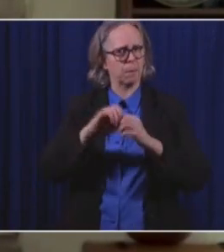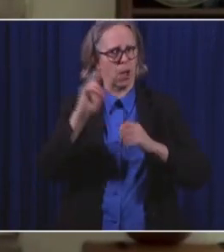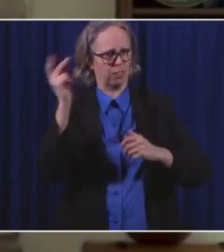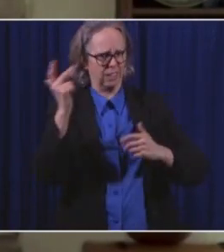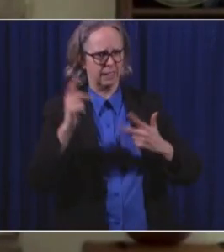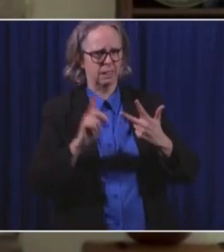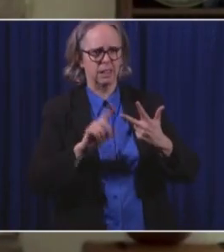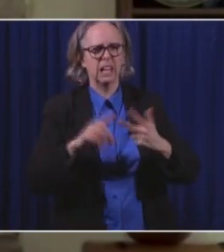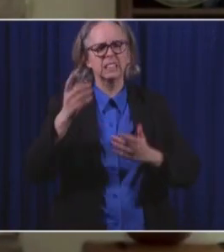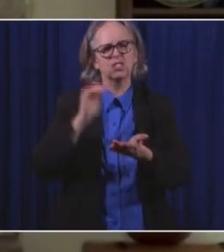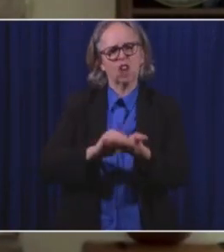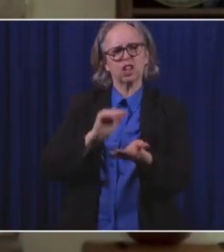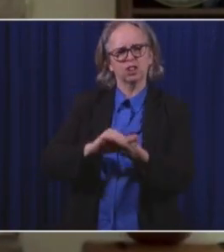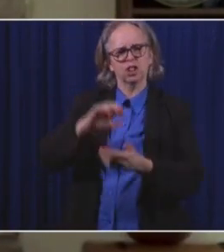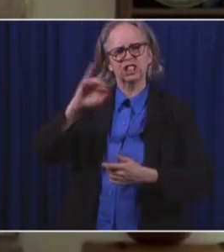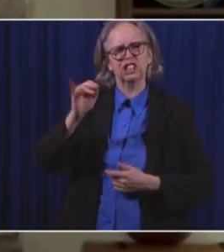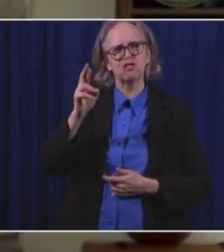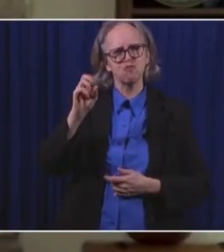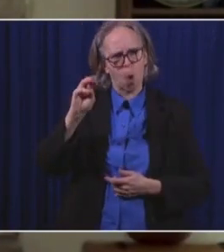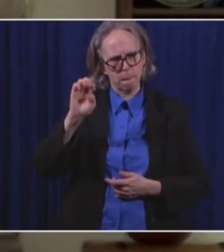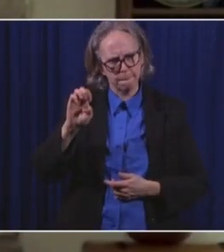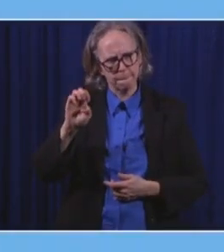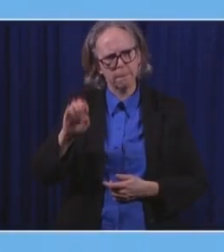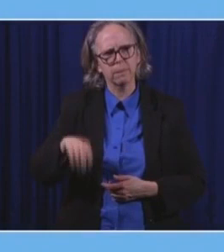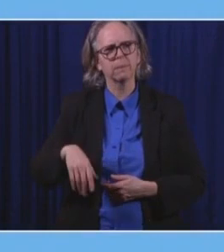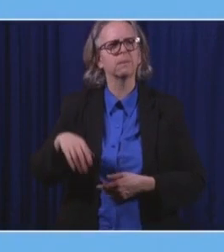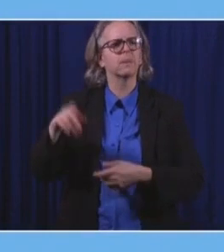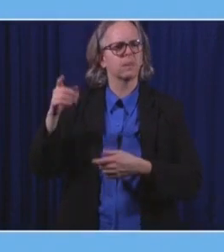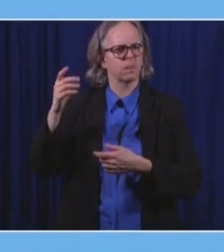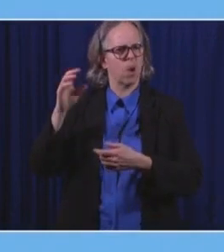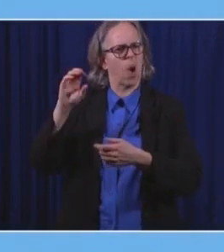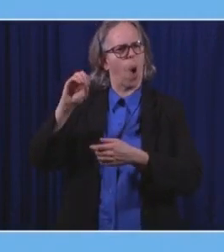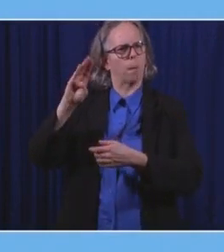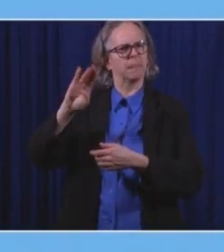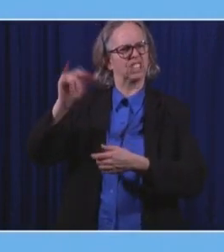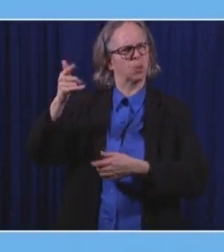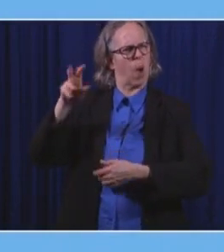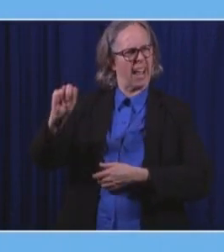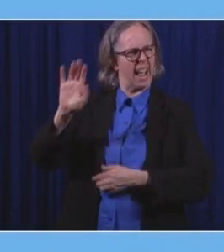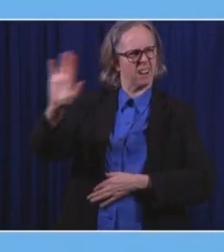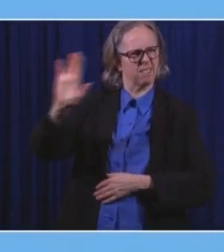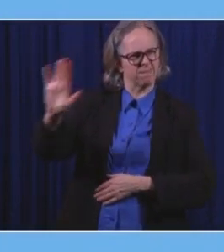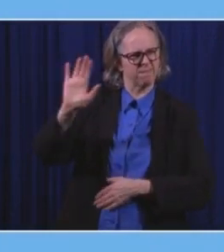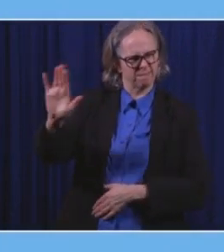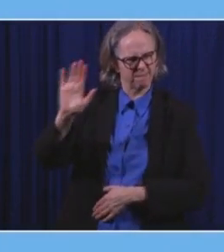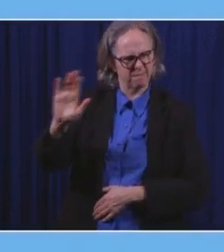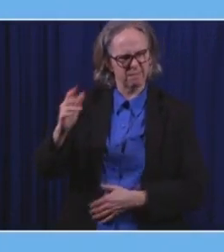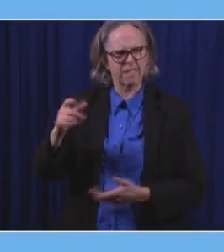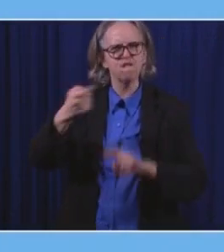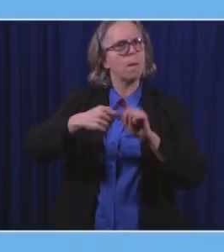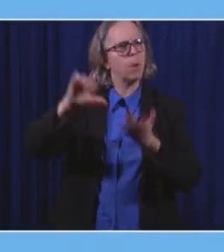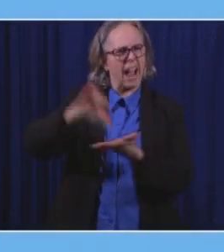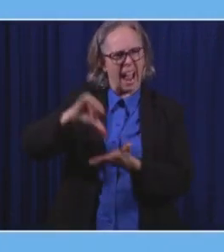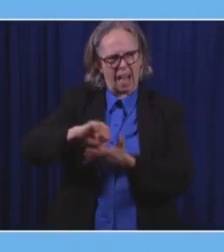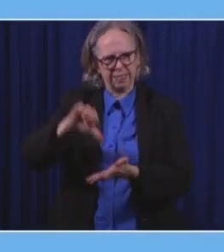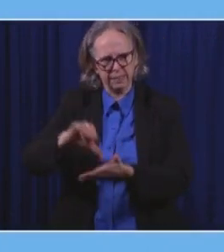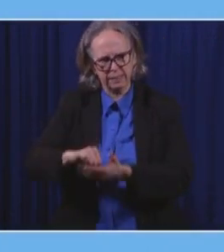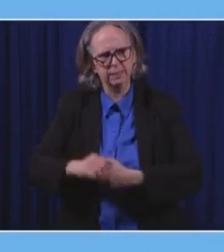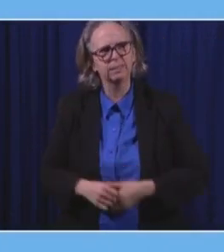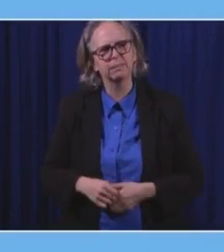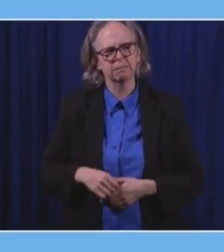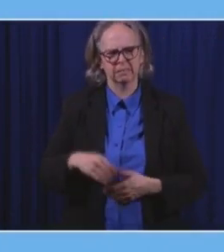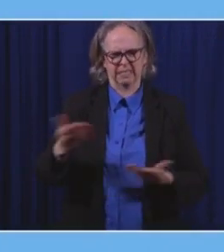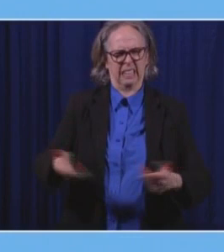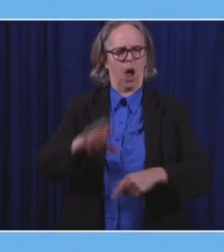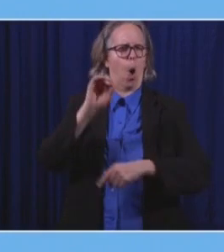Jerome. She's an OB/GYN with Ohio Health Physicians Group in Athens. She's also the Associate Dean of Curriculum at Ohio